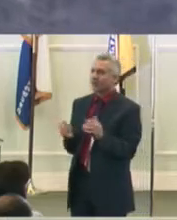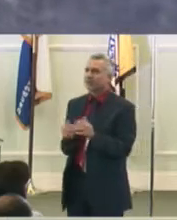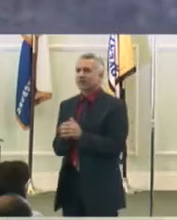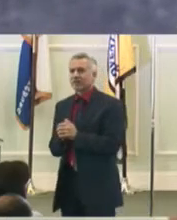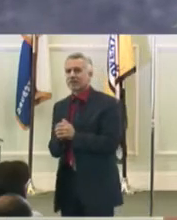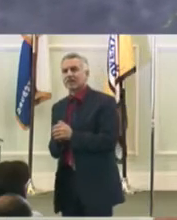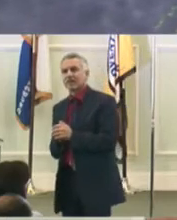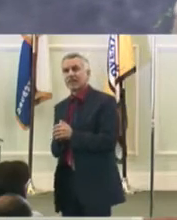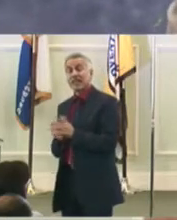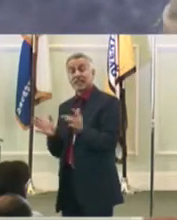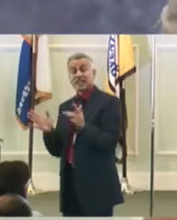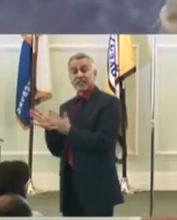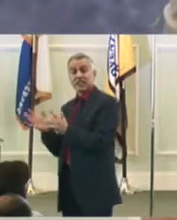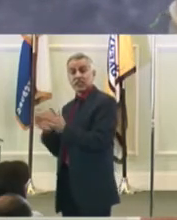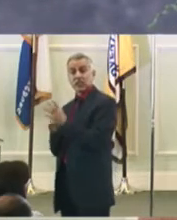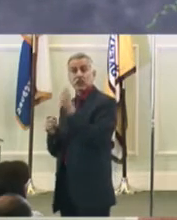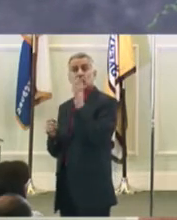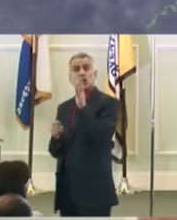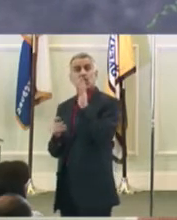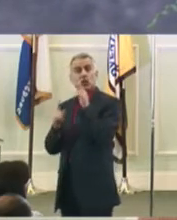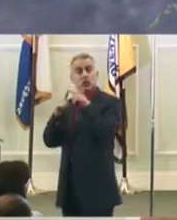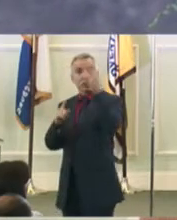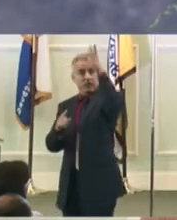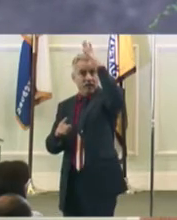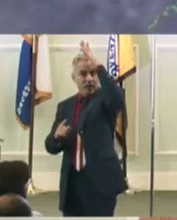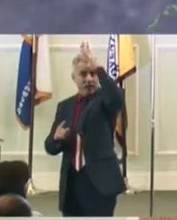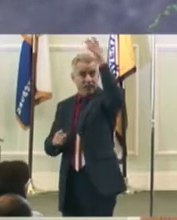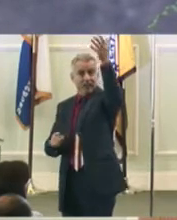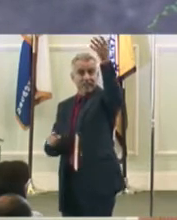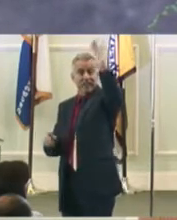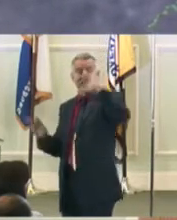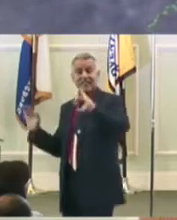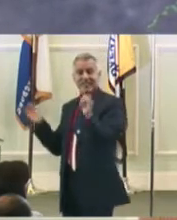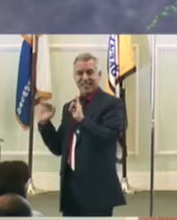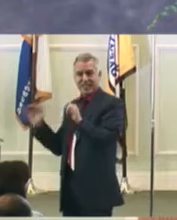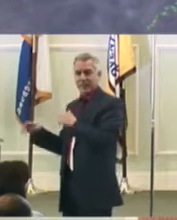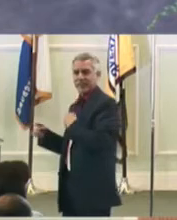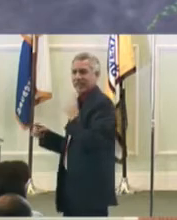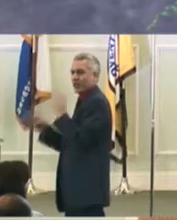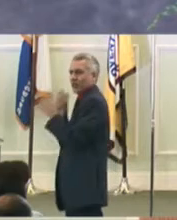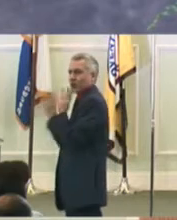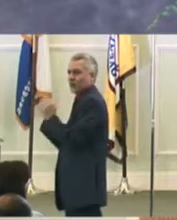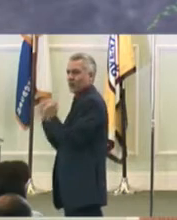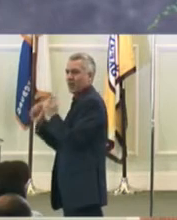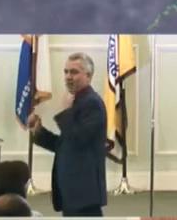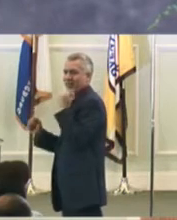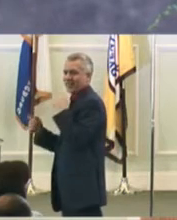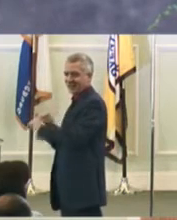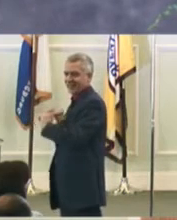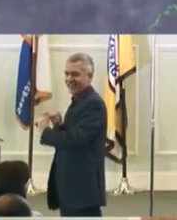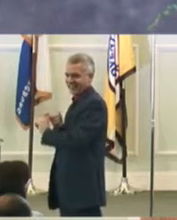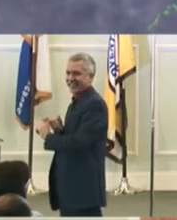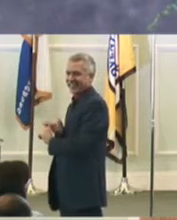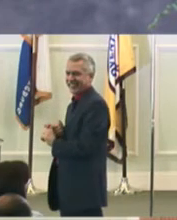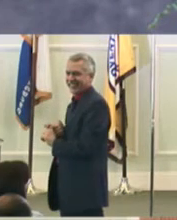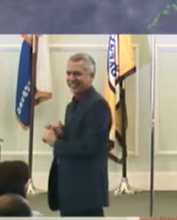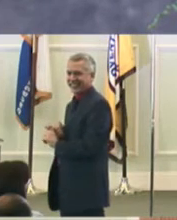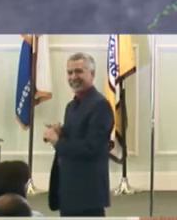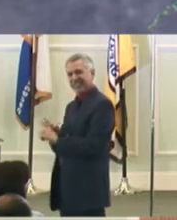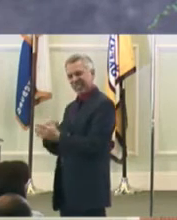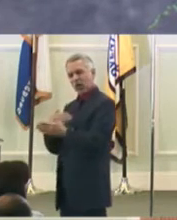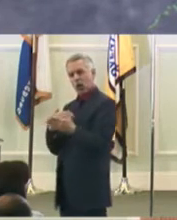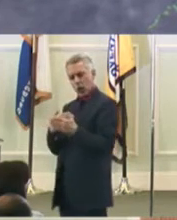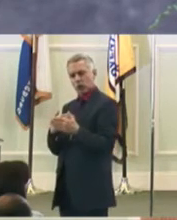my best friend. And so they observe that Jesus had that kind of friendship with the Father.